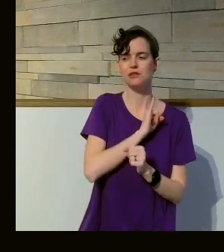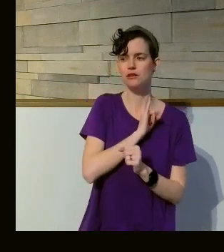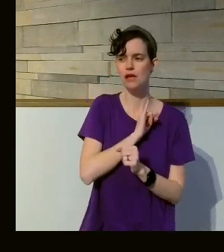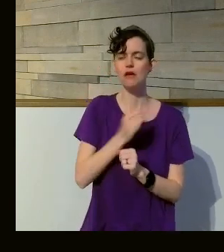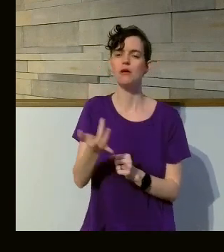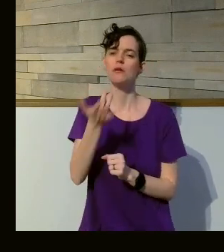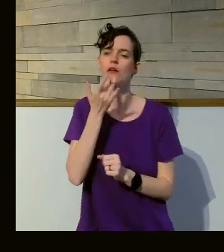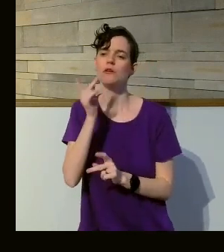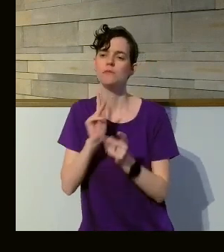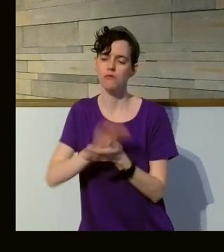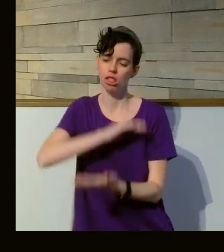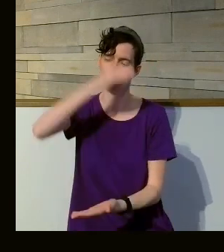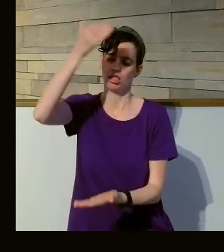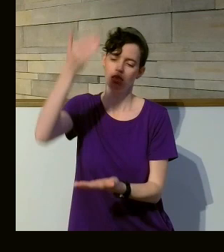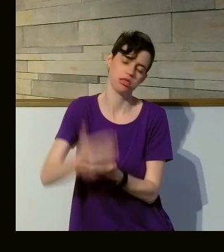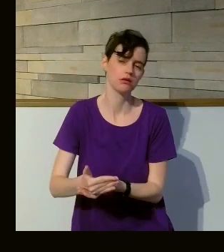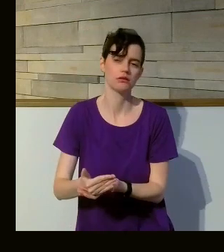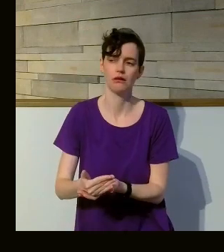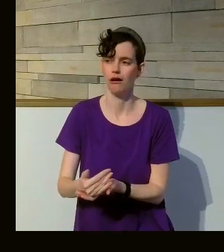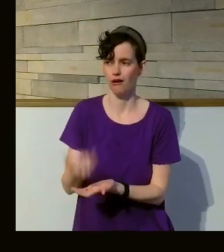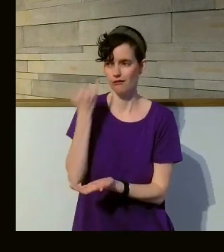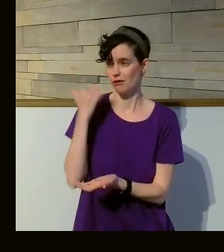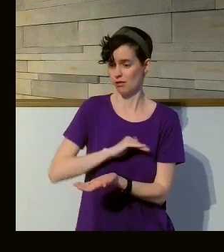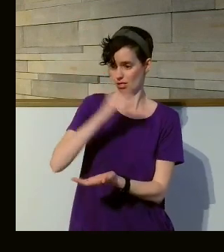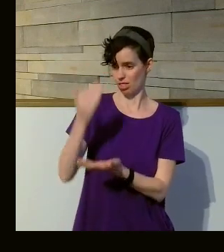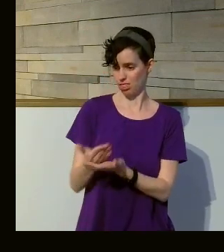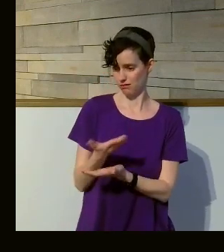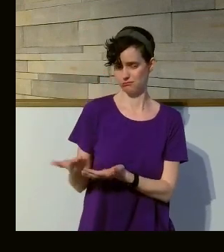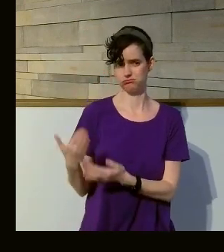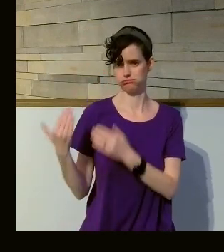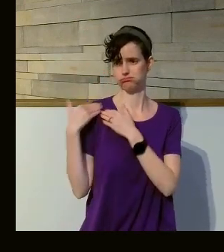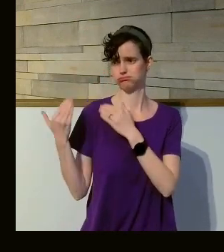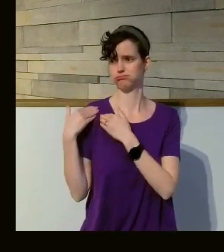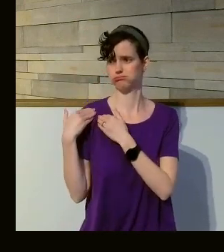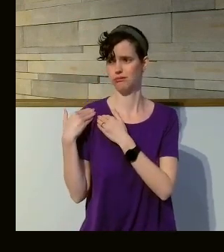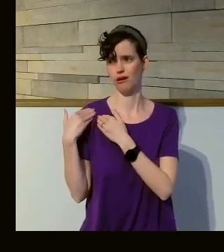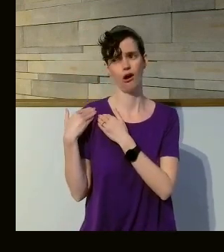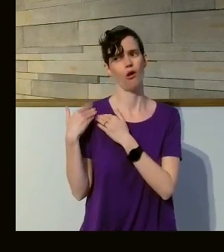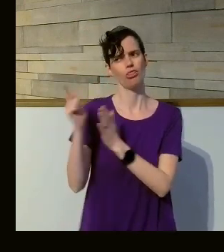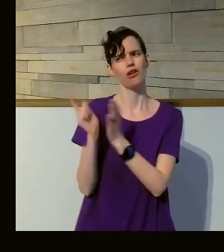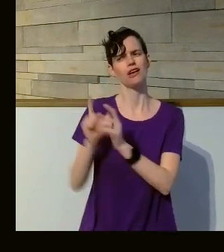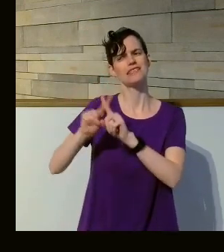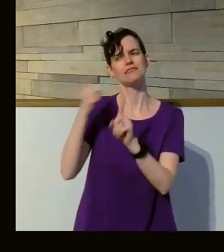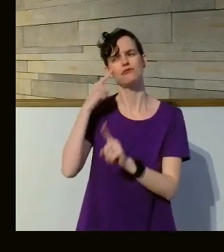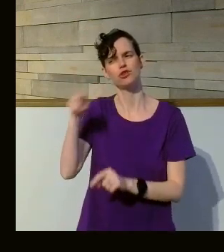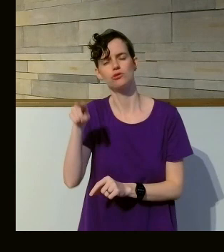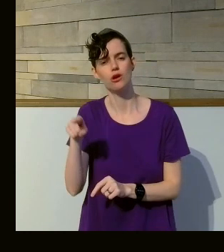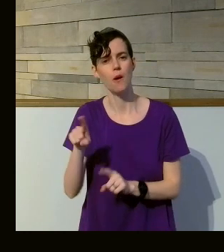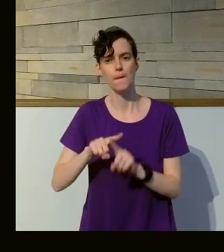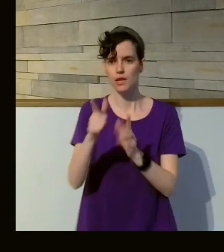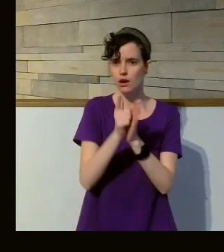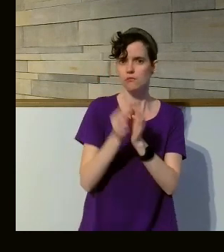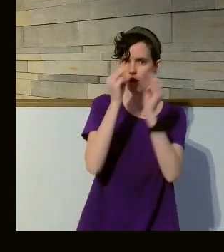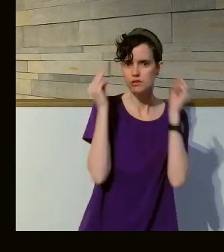favor those who were rich. They would favor those who had position. Oh, the law is different for you. But the law of Moses